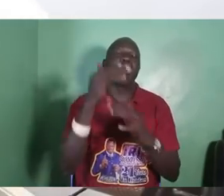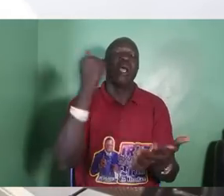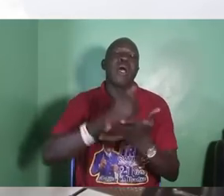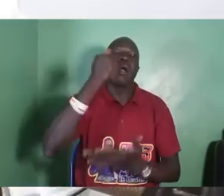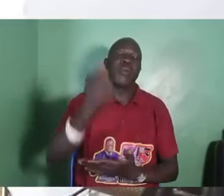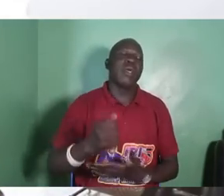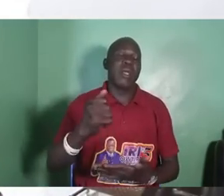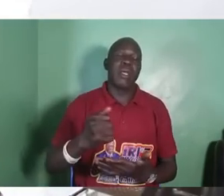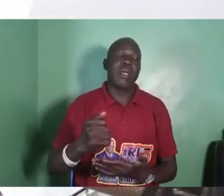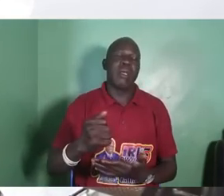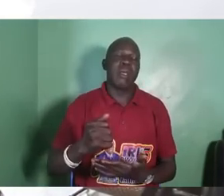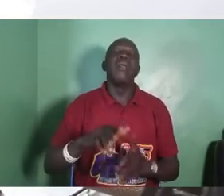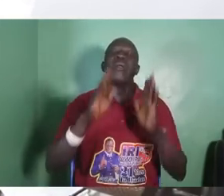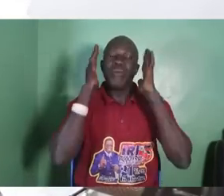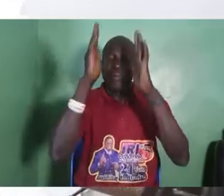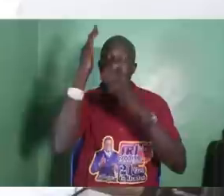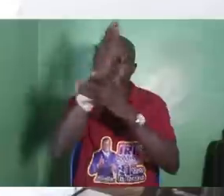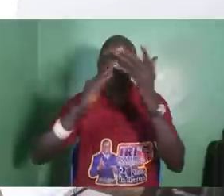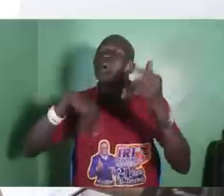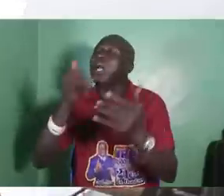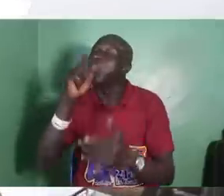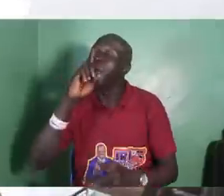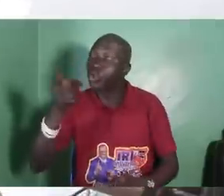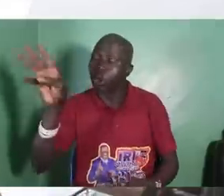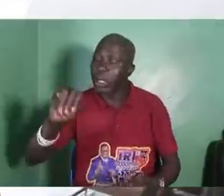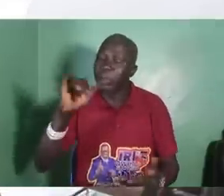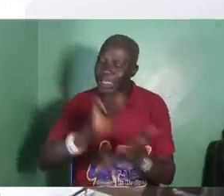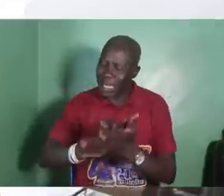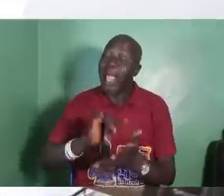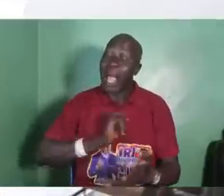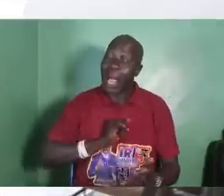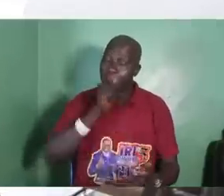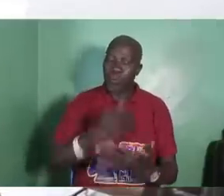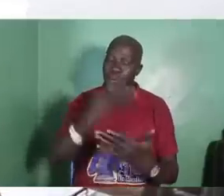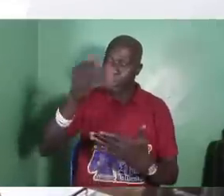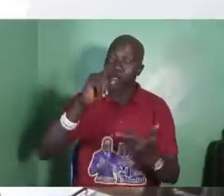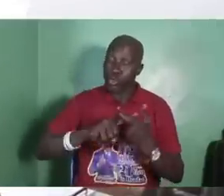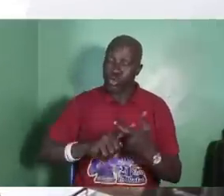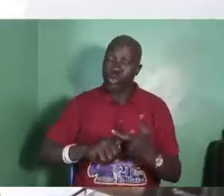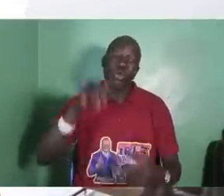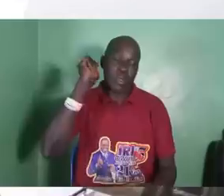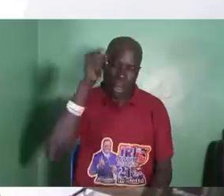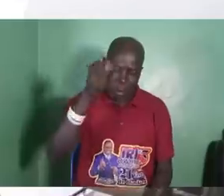wa, amen. Praise somebody. Assure them that I am blessed.